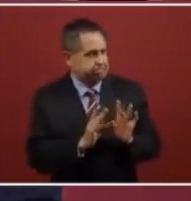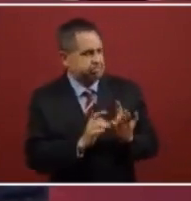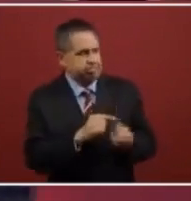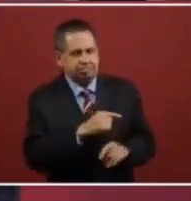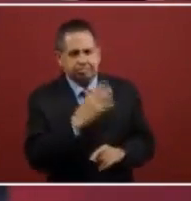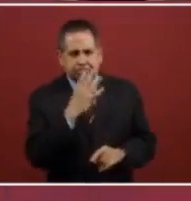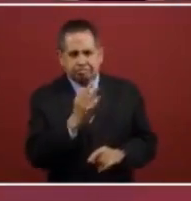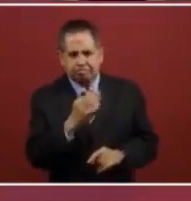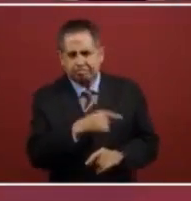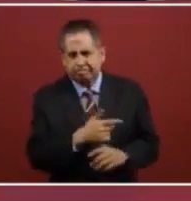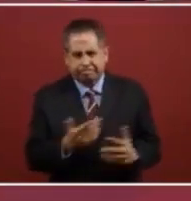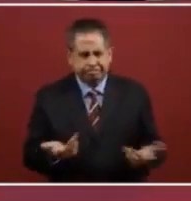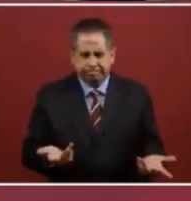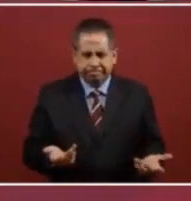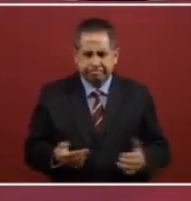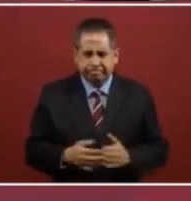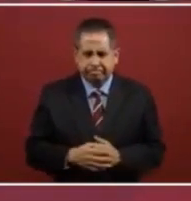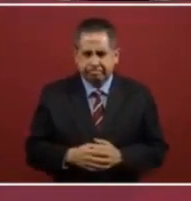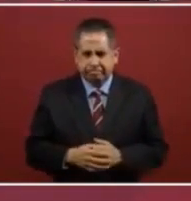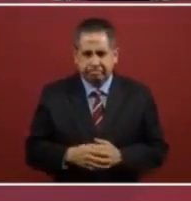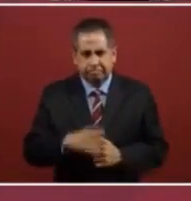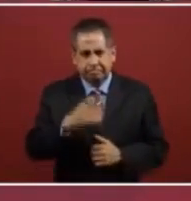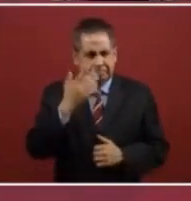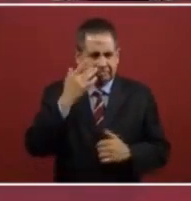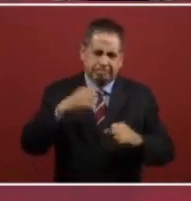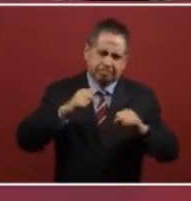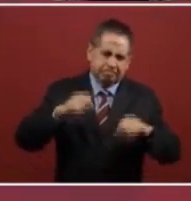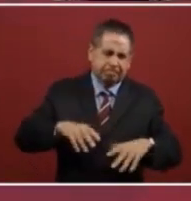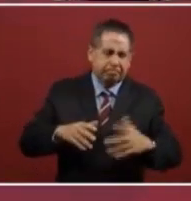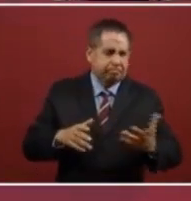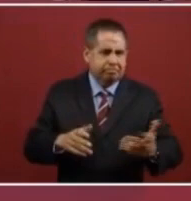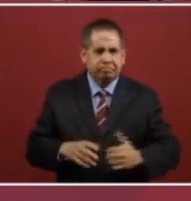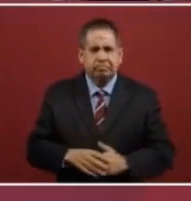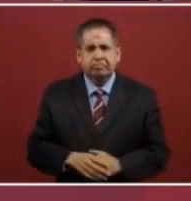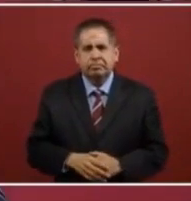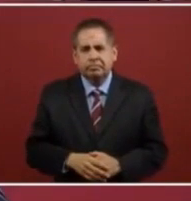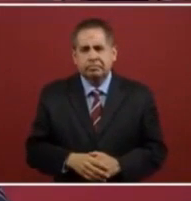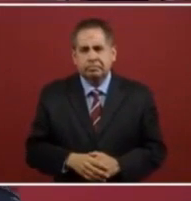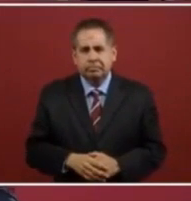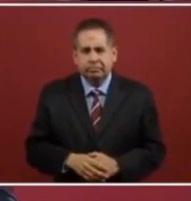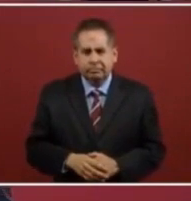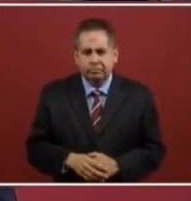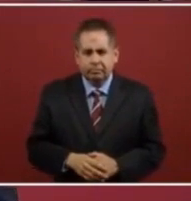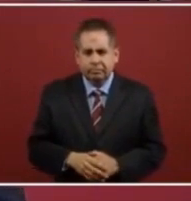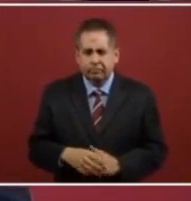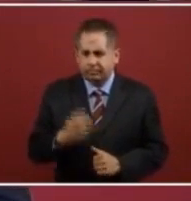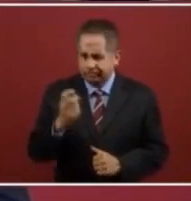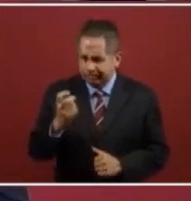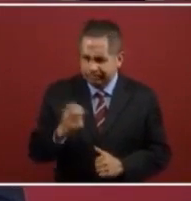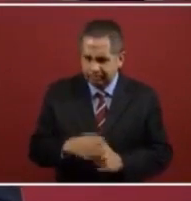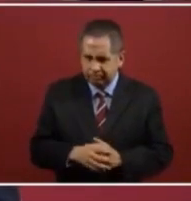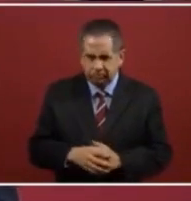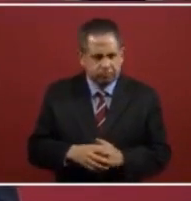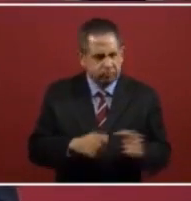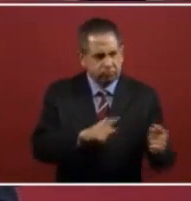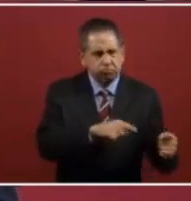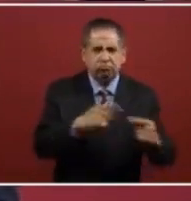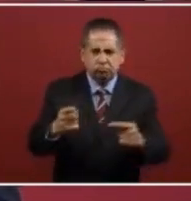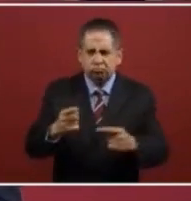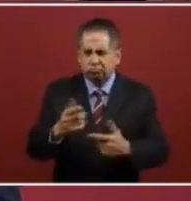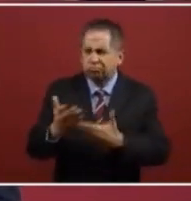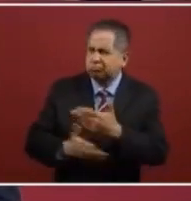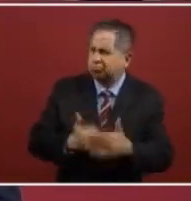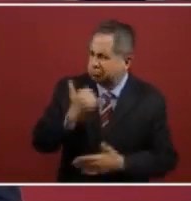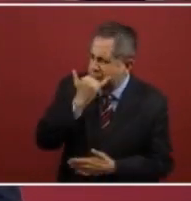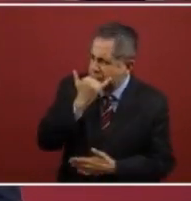director director because they allowed renunciar? a little Por eso, fancy? que ofrezcan disculpa.